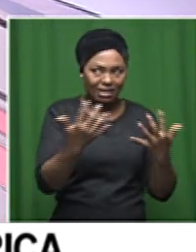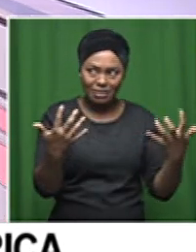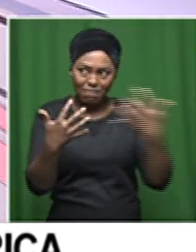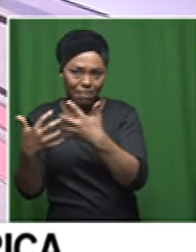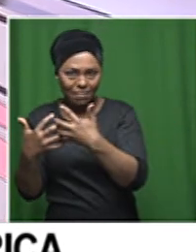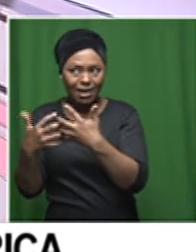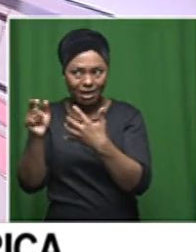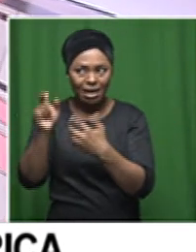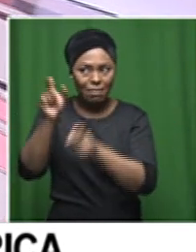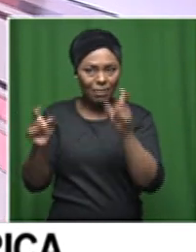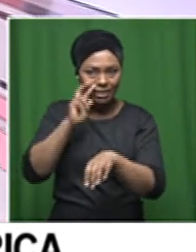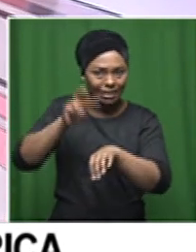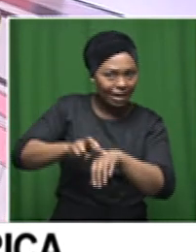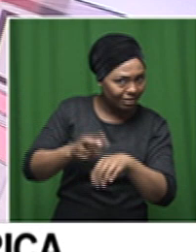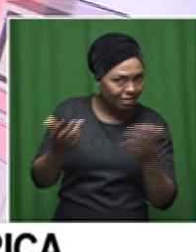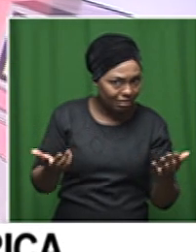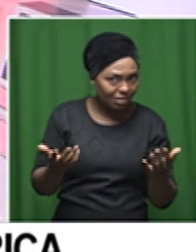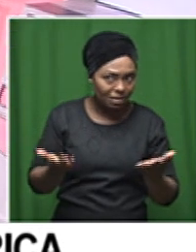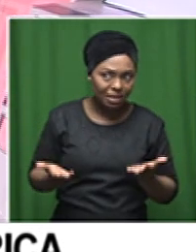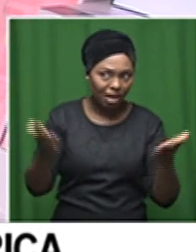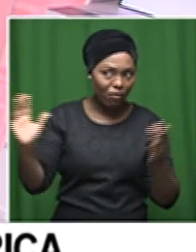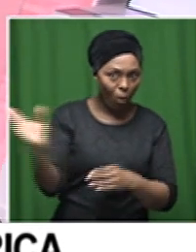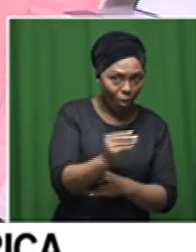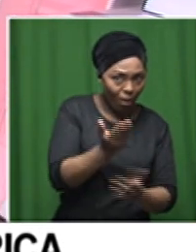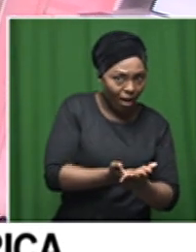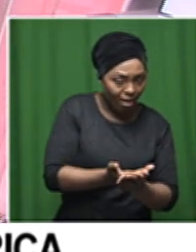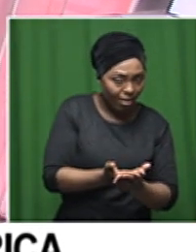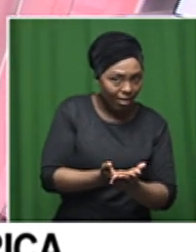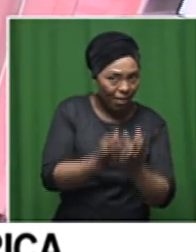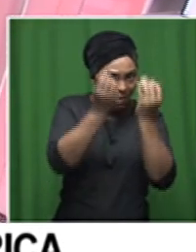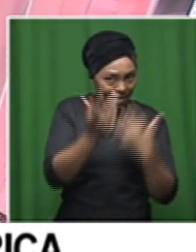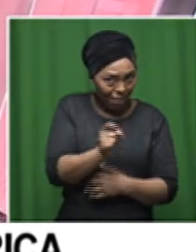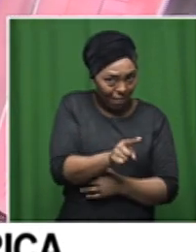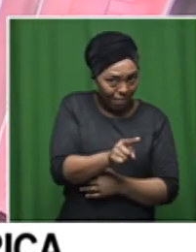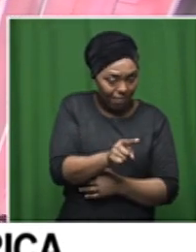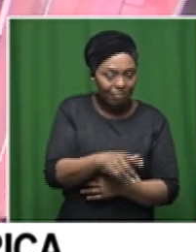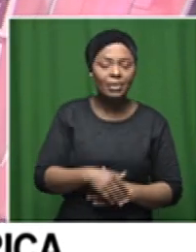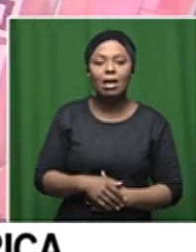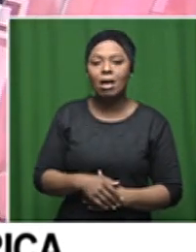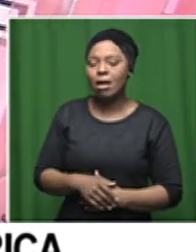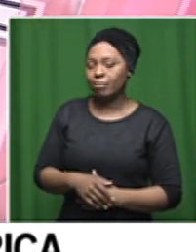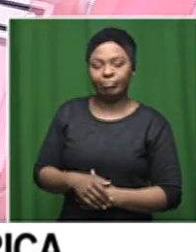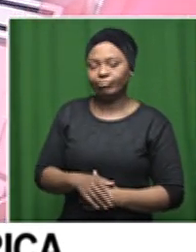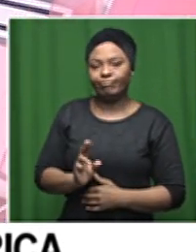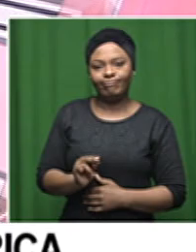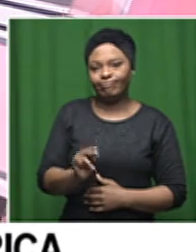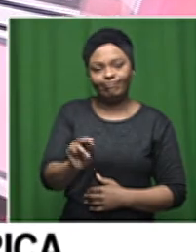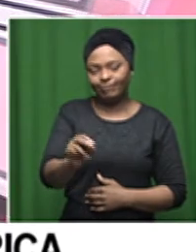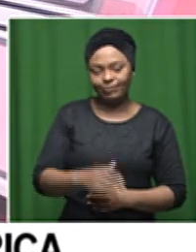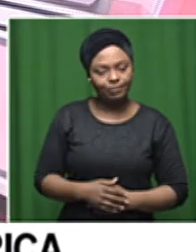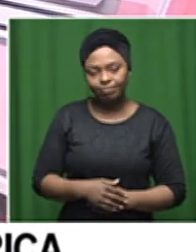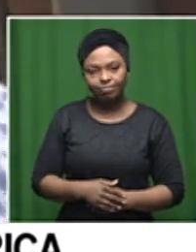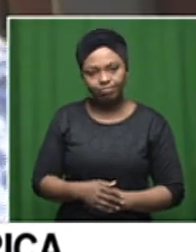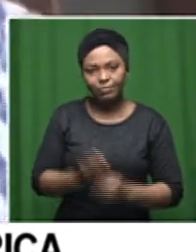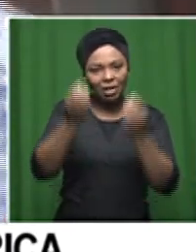needs of what we need to do for the people that we do serve? Yeah, Musa, no, it's not at all. Not at